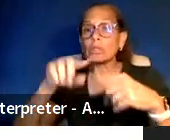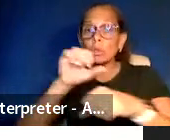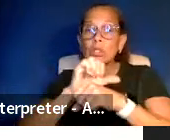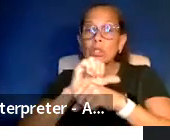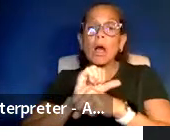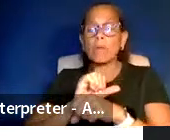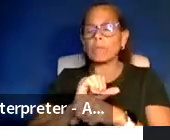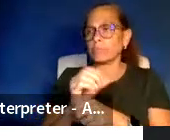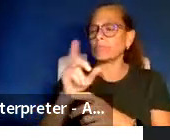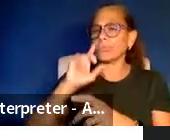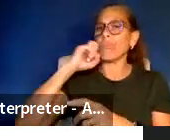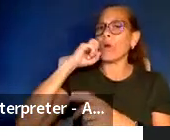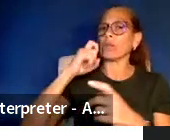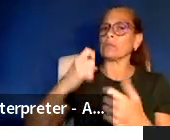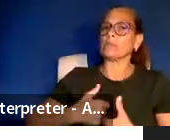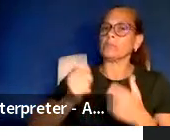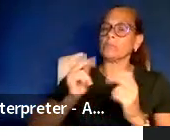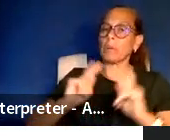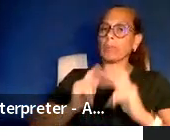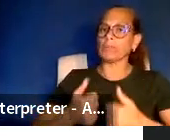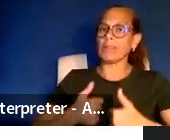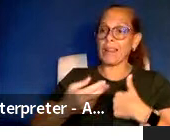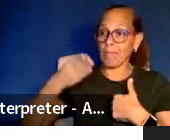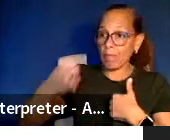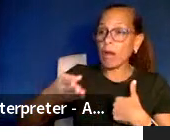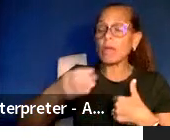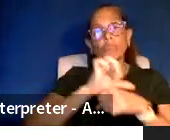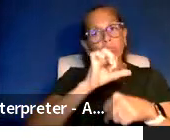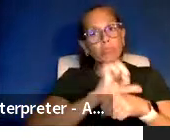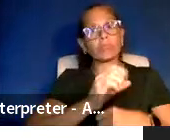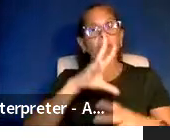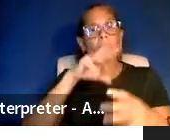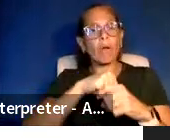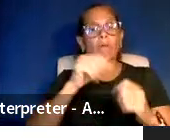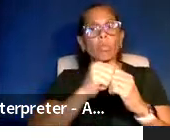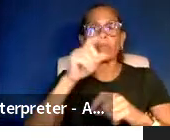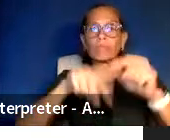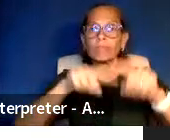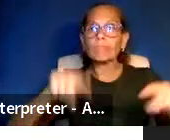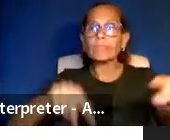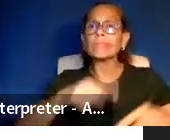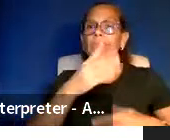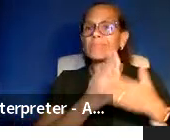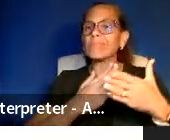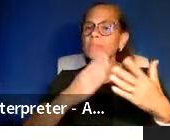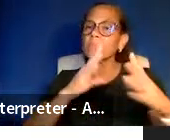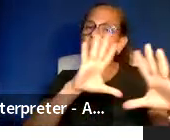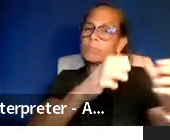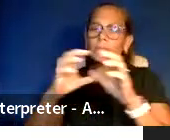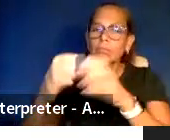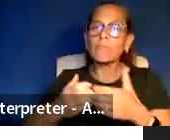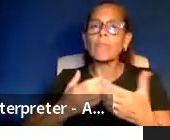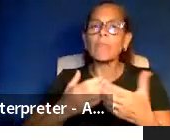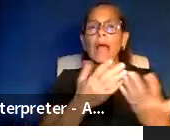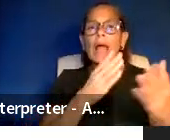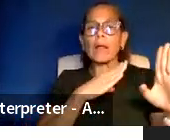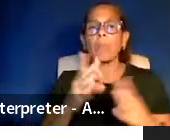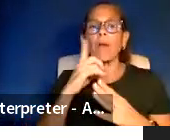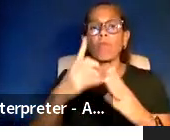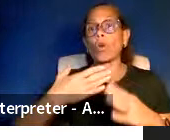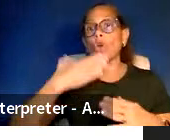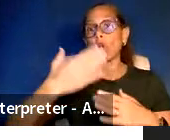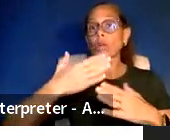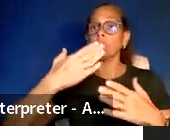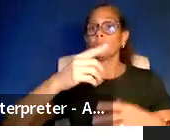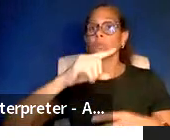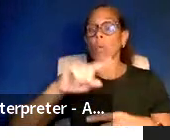Bronx residents more options and opportunities to participate in diverse sectors, and to connect and prepare Bronxites for high quality jobs